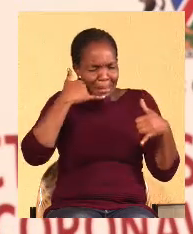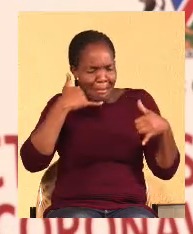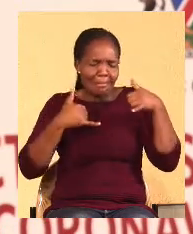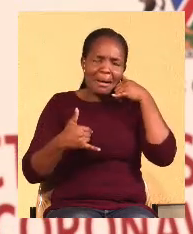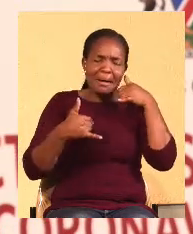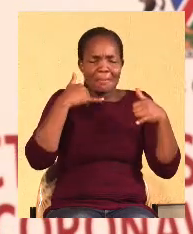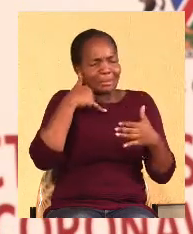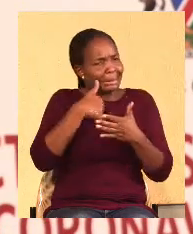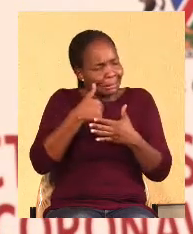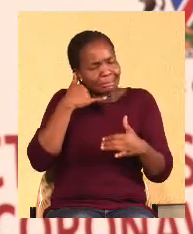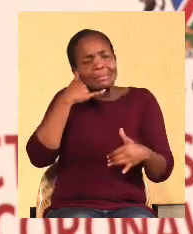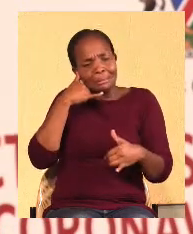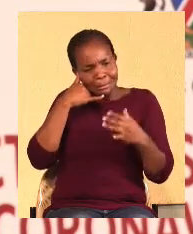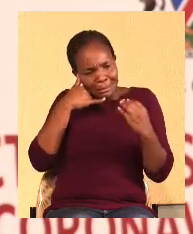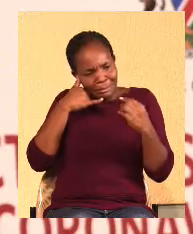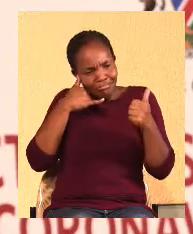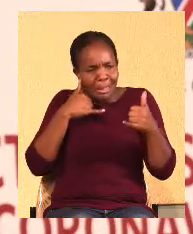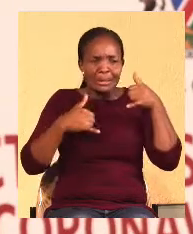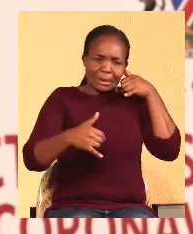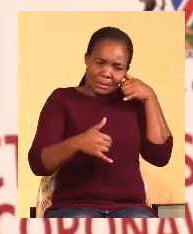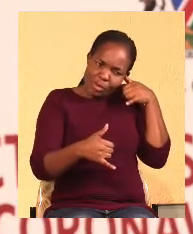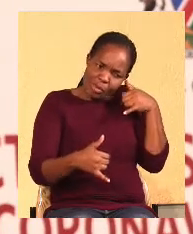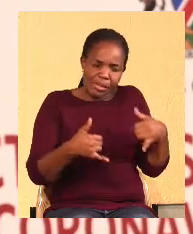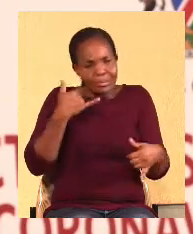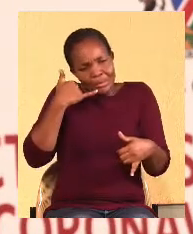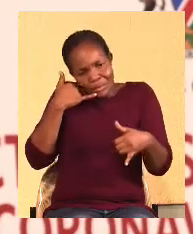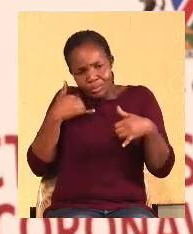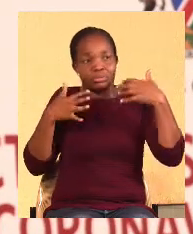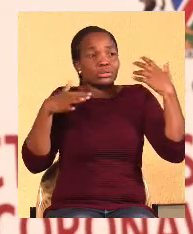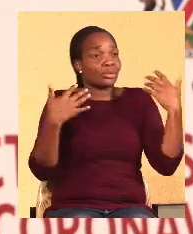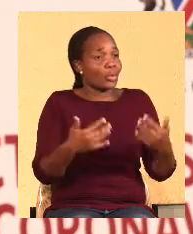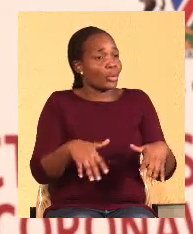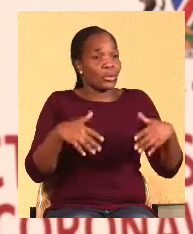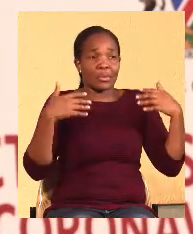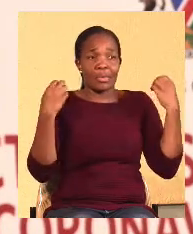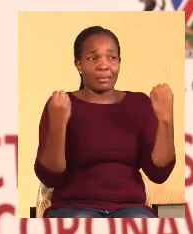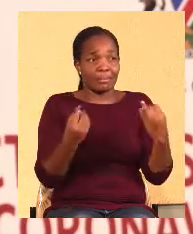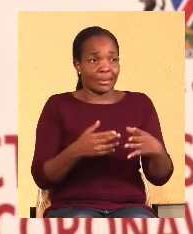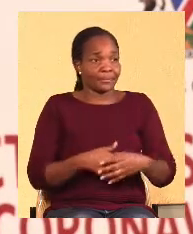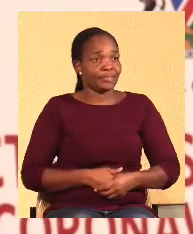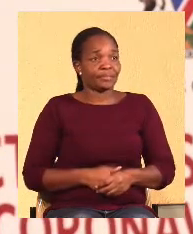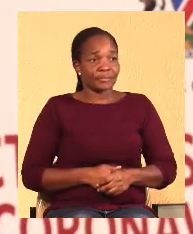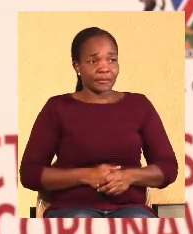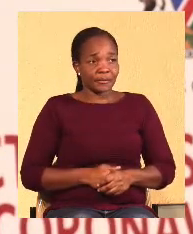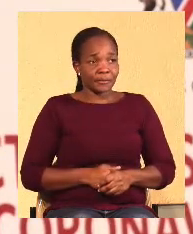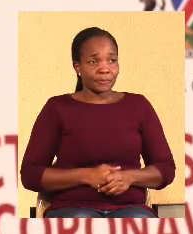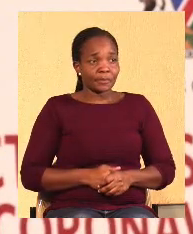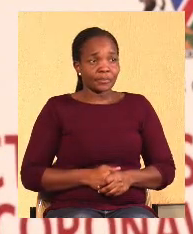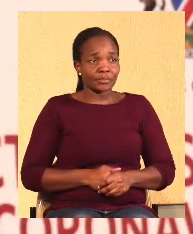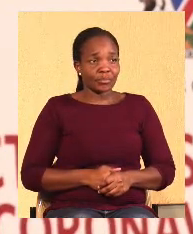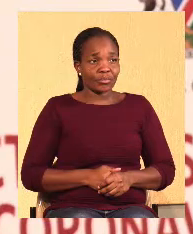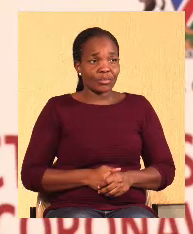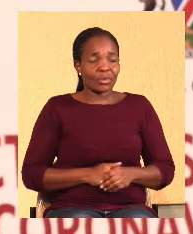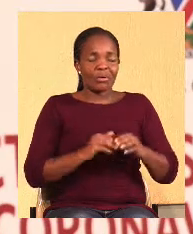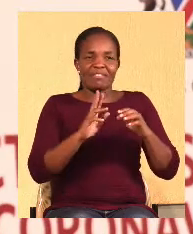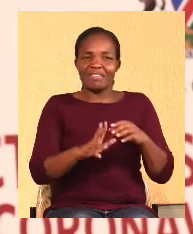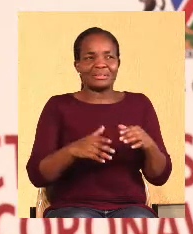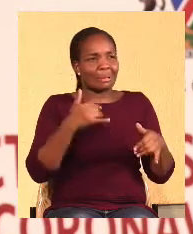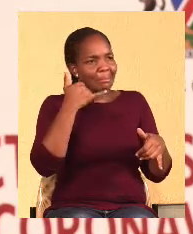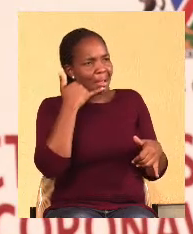to answer the calls, even though we are at the receiving end of the Namibian emotions, because people call